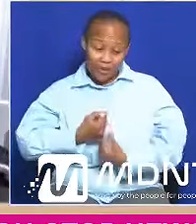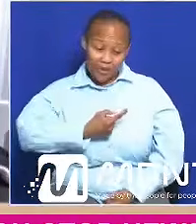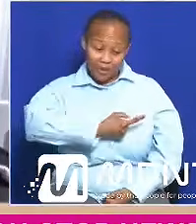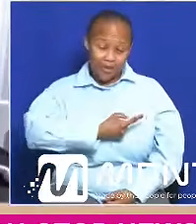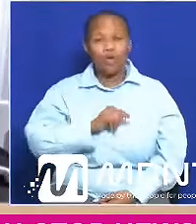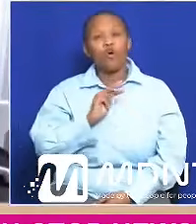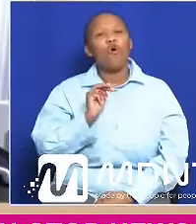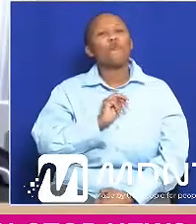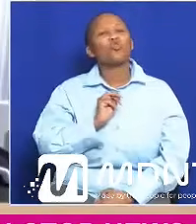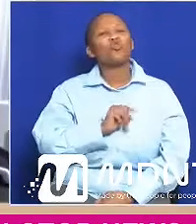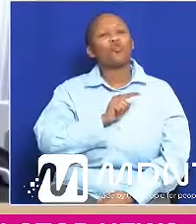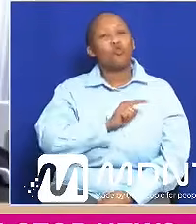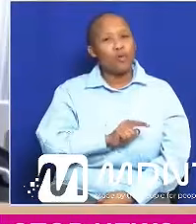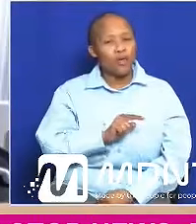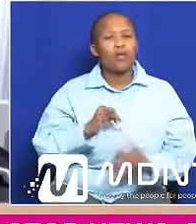And at page 60,